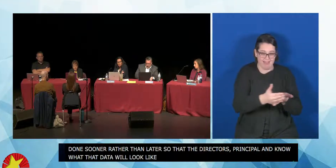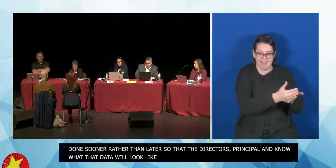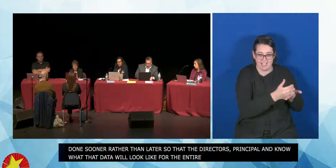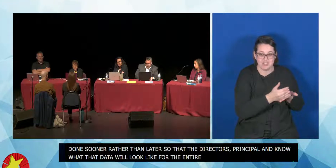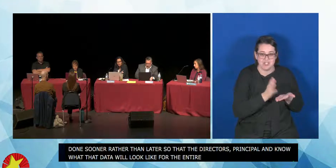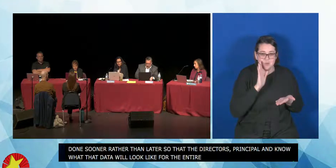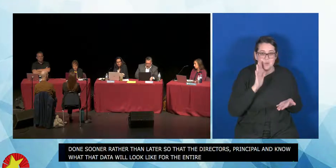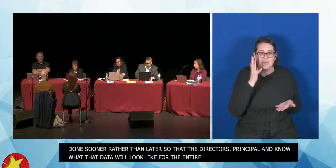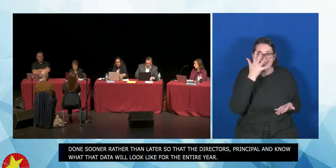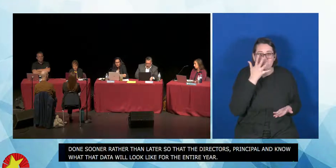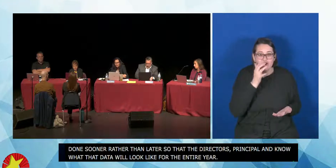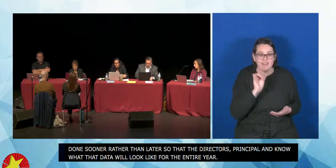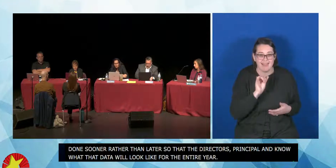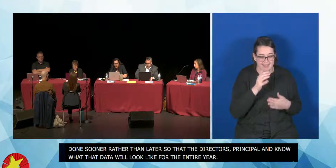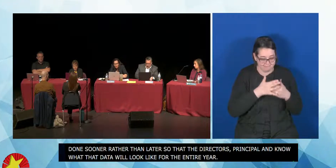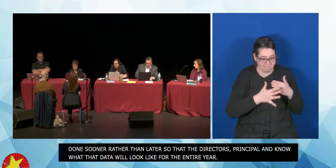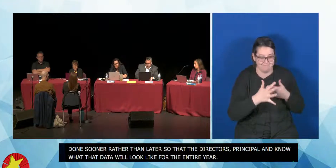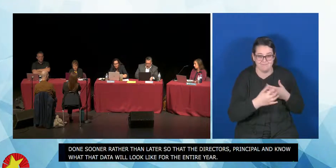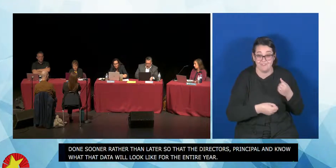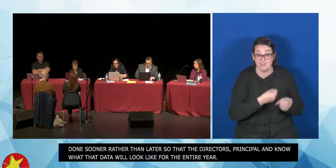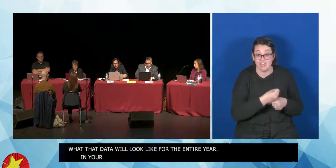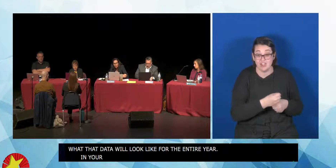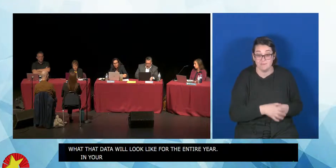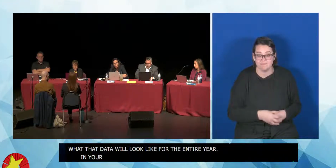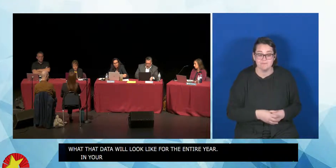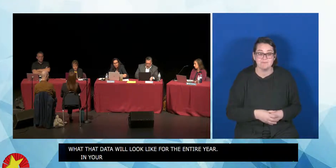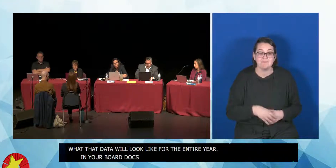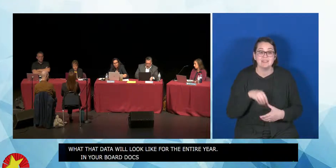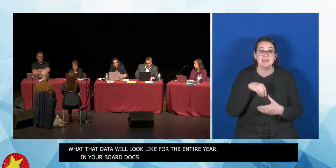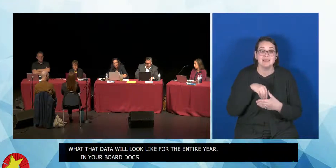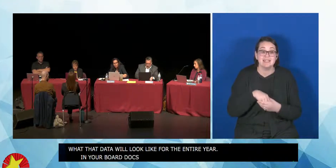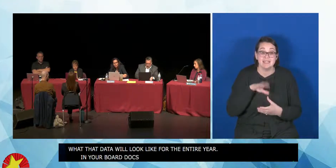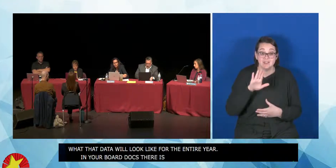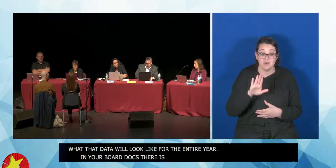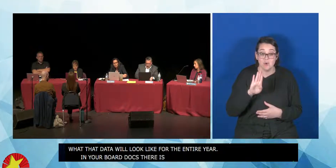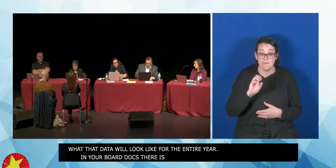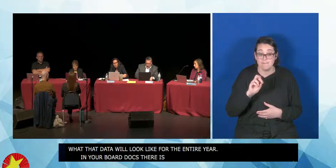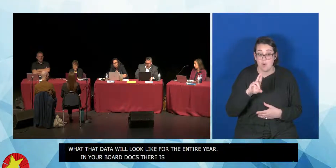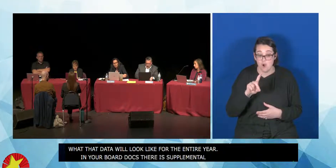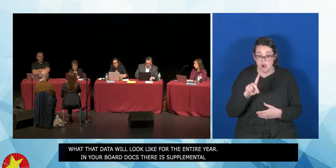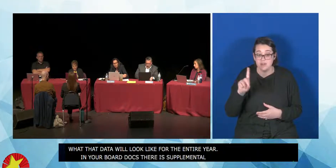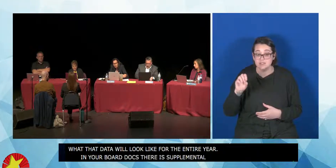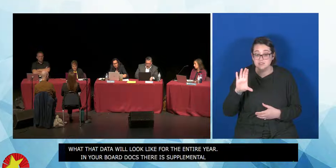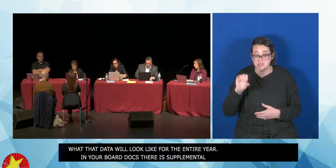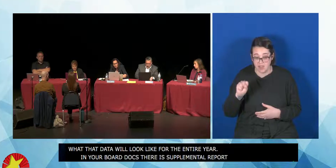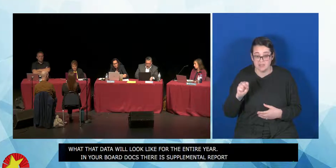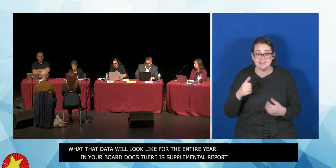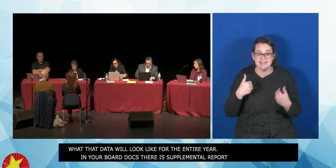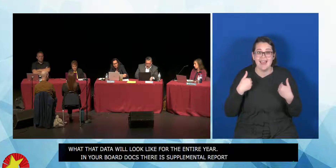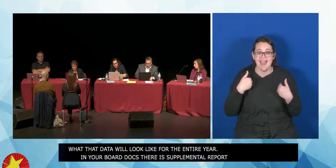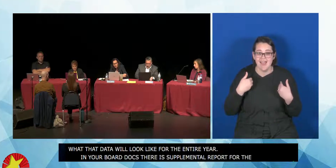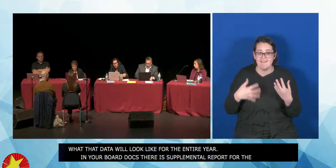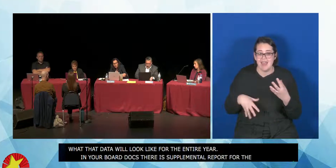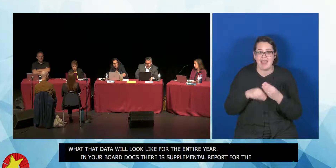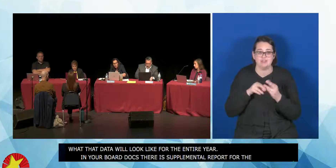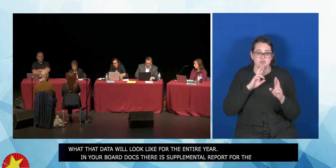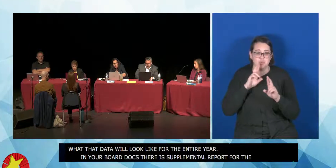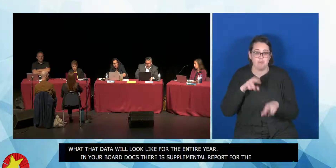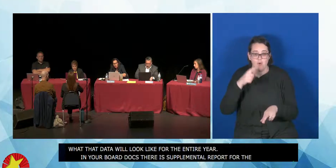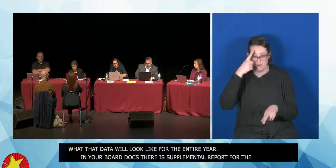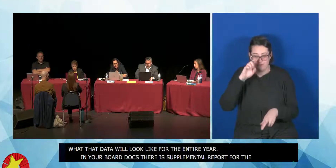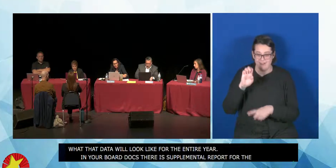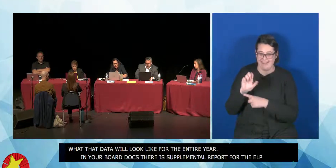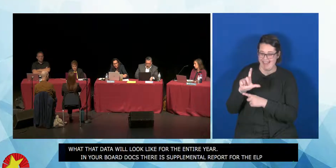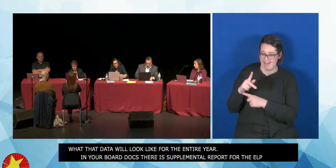In your board docs was a supplemental report for the ELP program. They are part of a